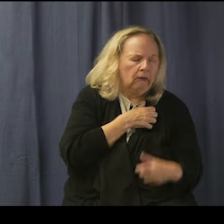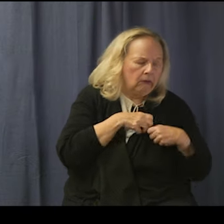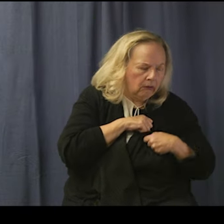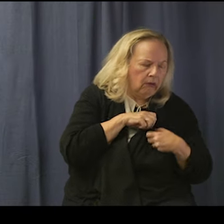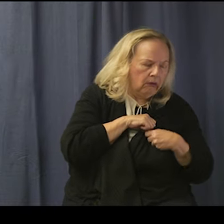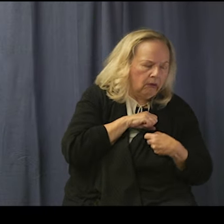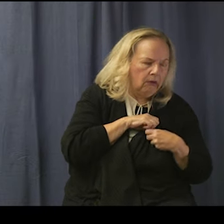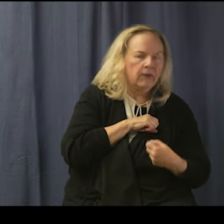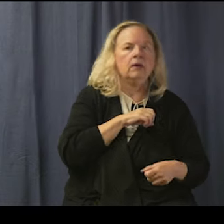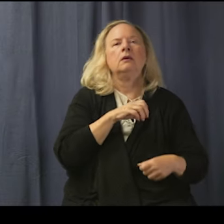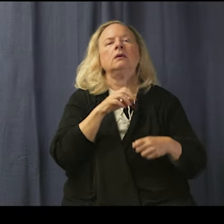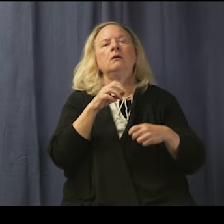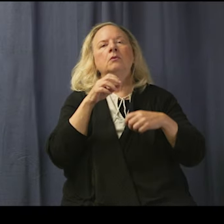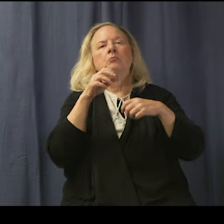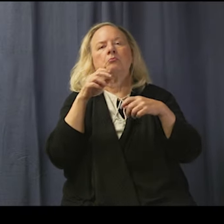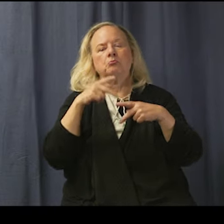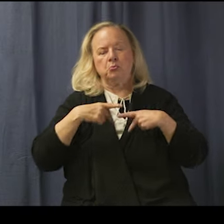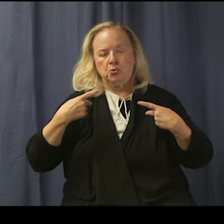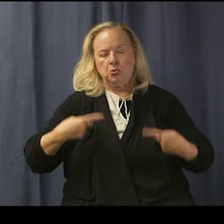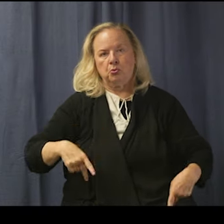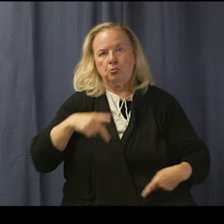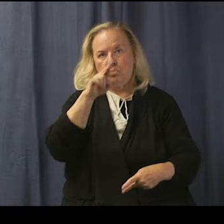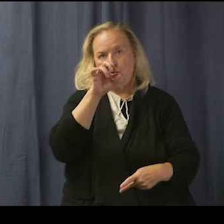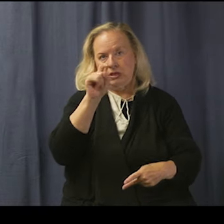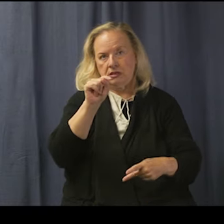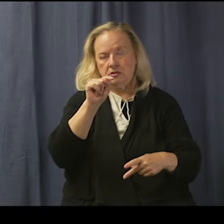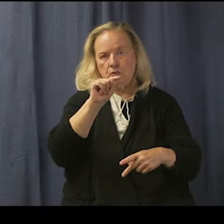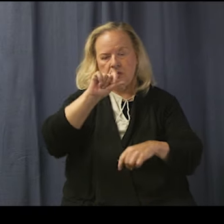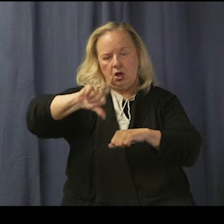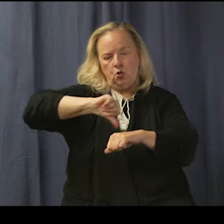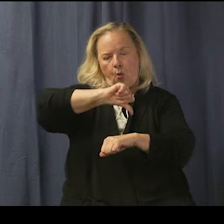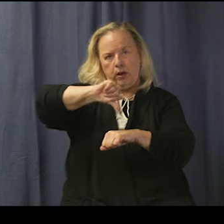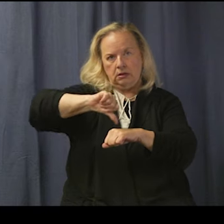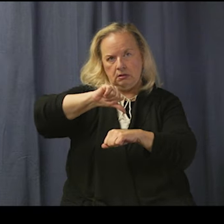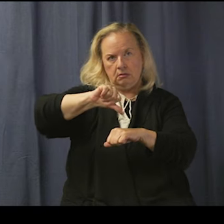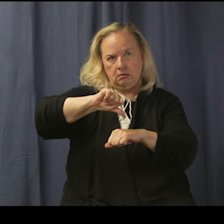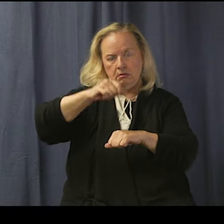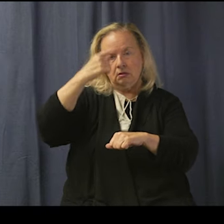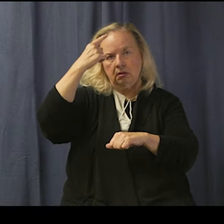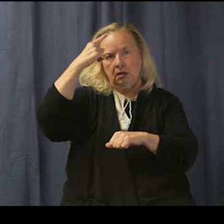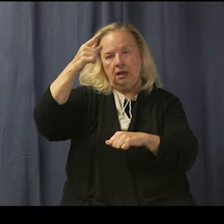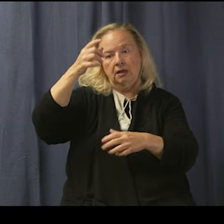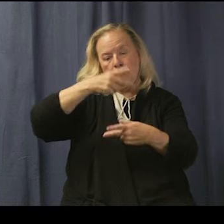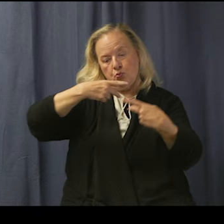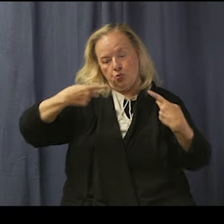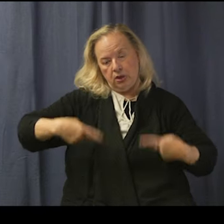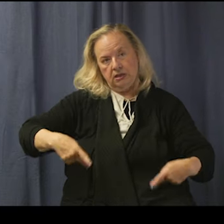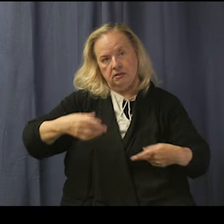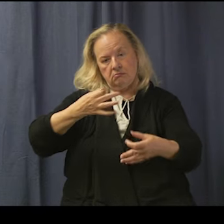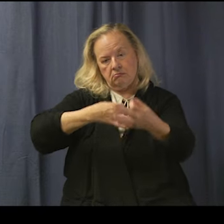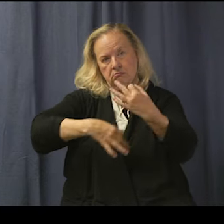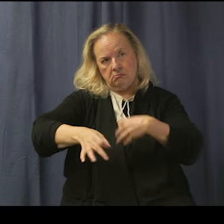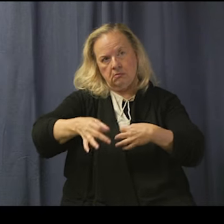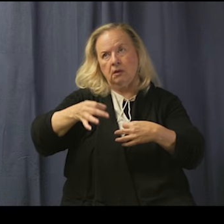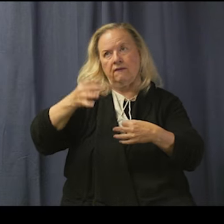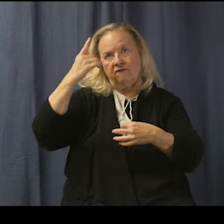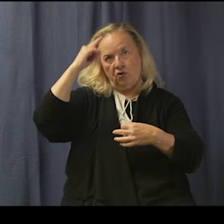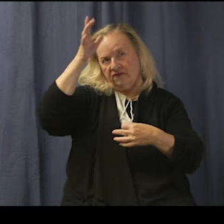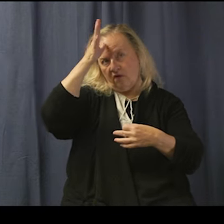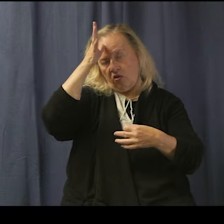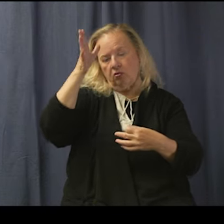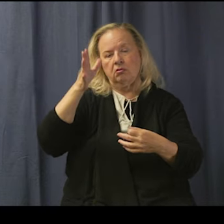going. It says, the priest who is anointed and who is consecrated to be priest in his father's place, he's the one to make